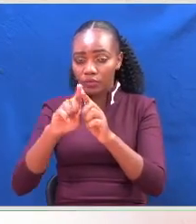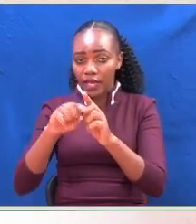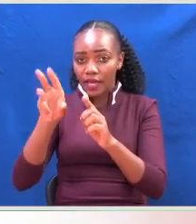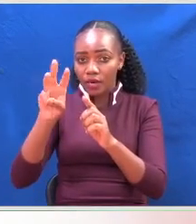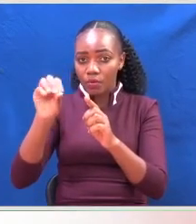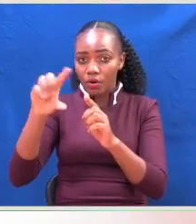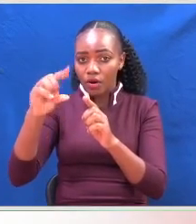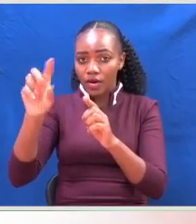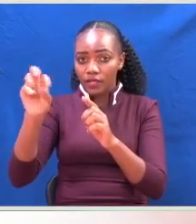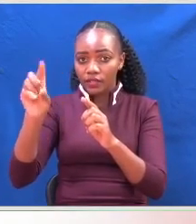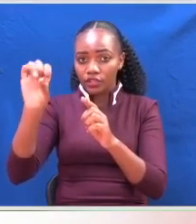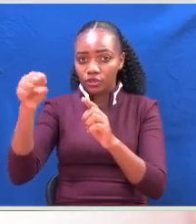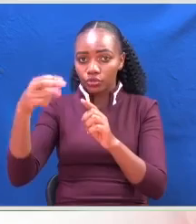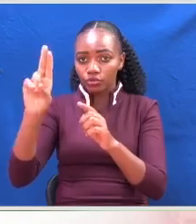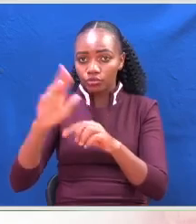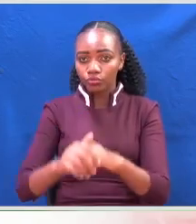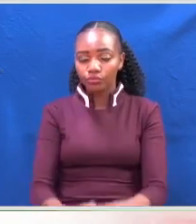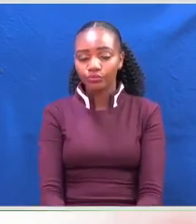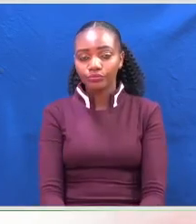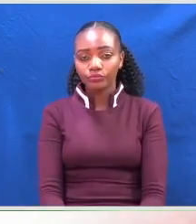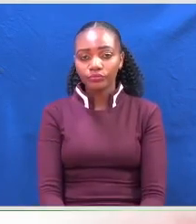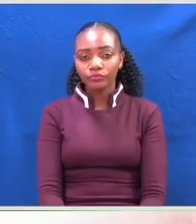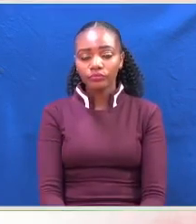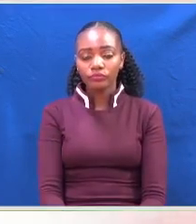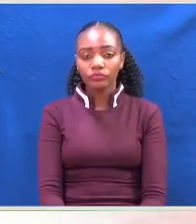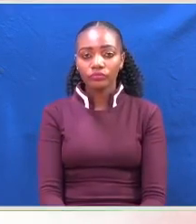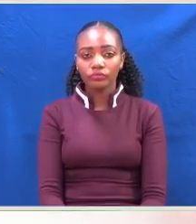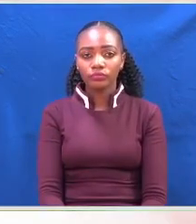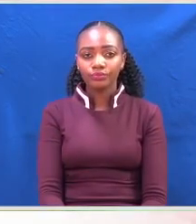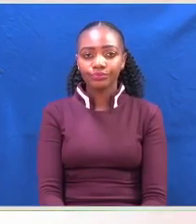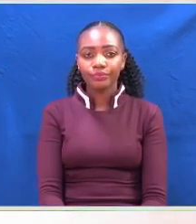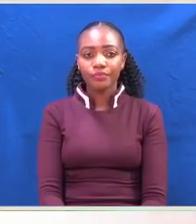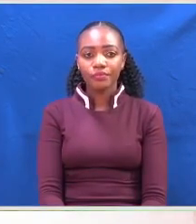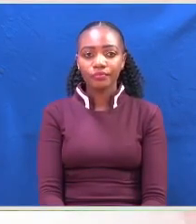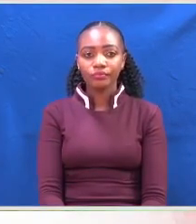Mogadishu. Mwangi Maina, TV 47, Nairobi.